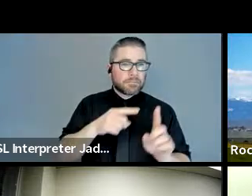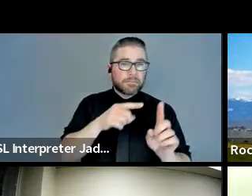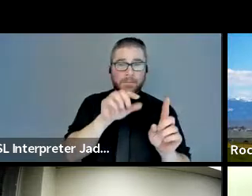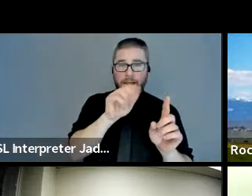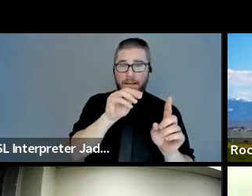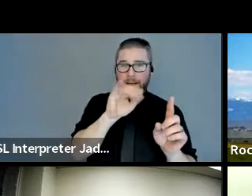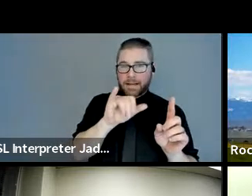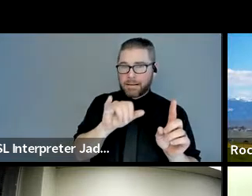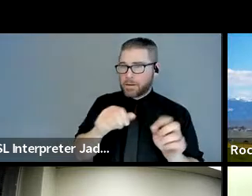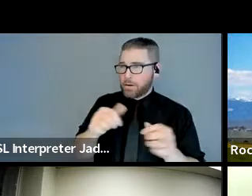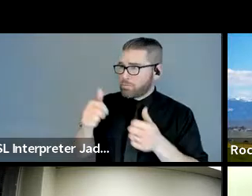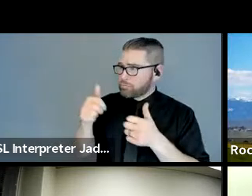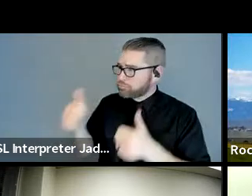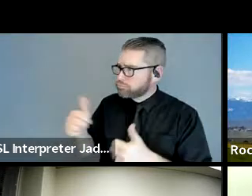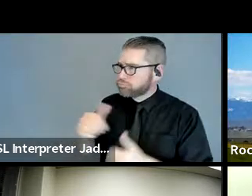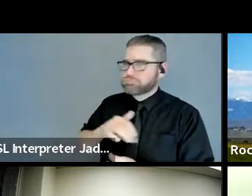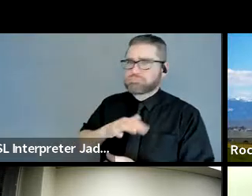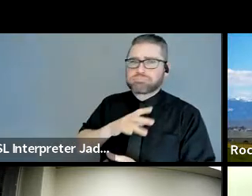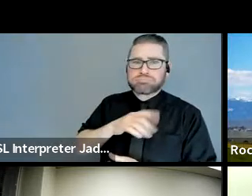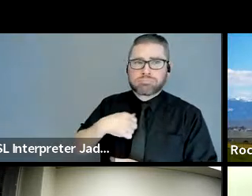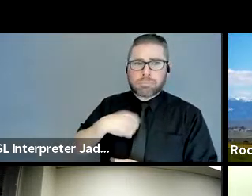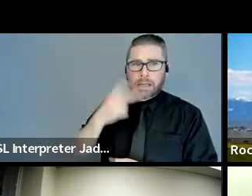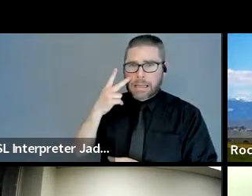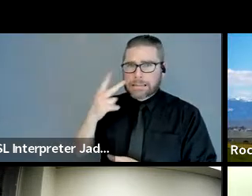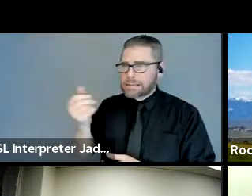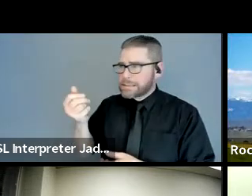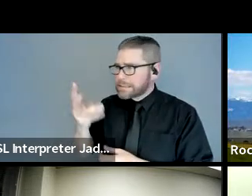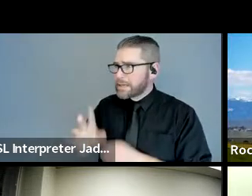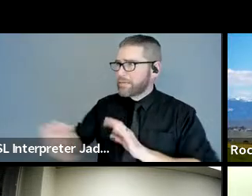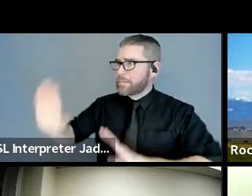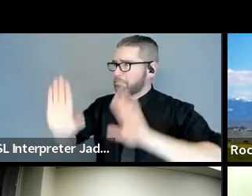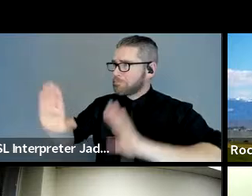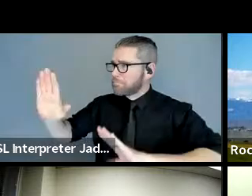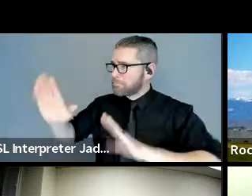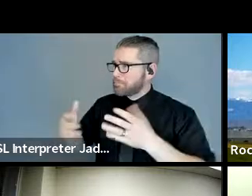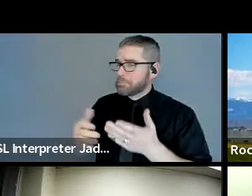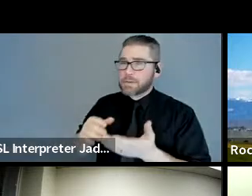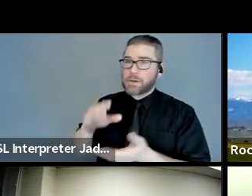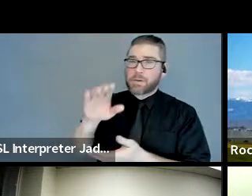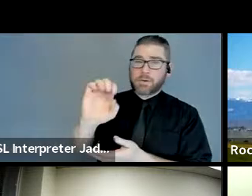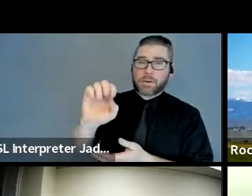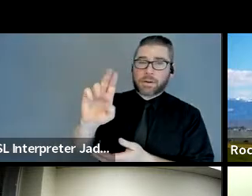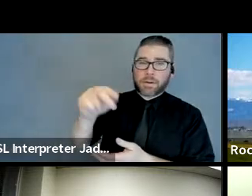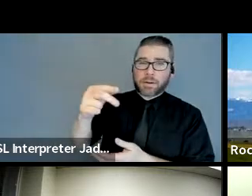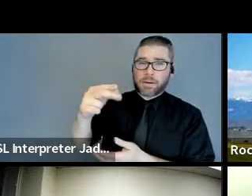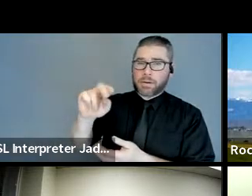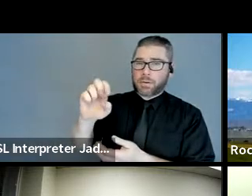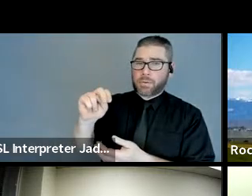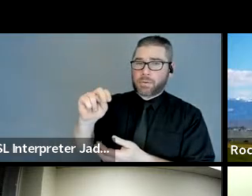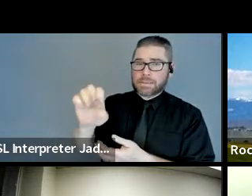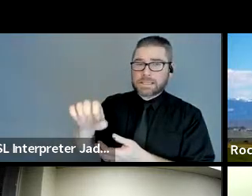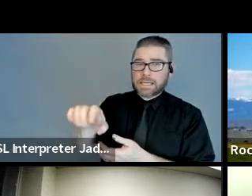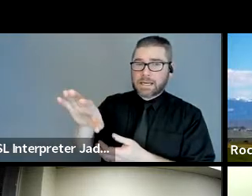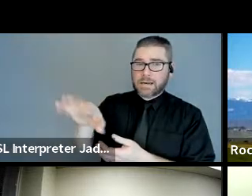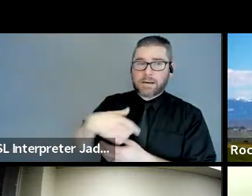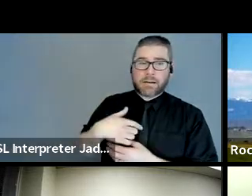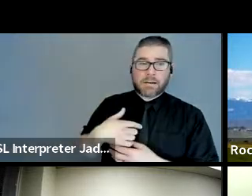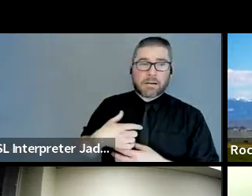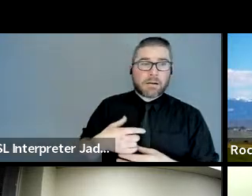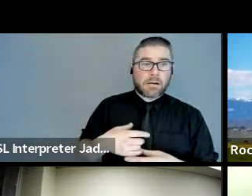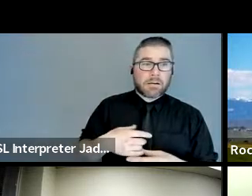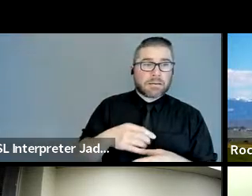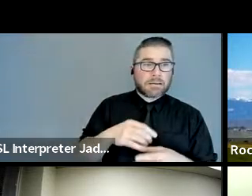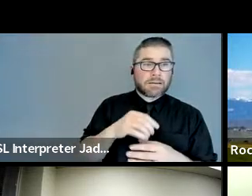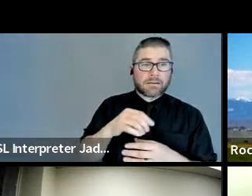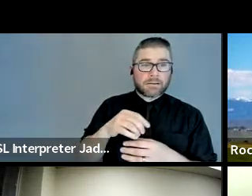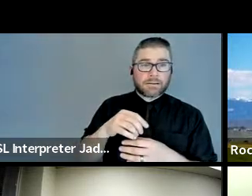I'm seeing several hands raised. So Eugene, go ahead. And Jermaine, I do see your hand, but I'm gonna call on the CSC members